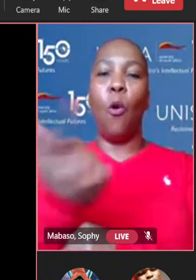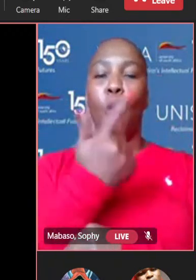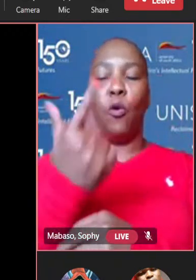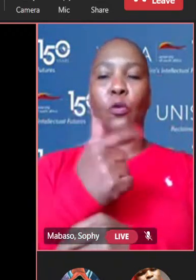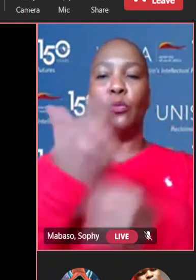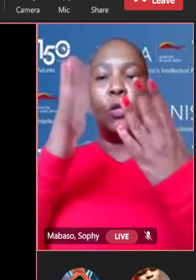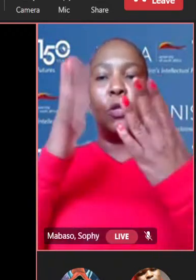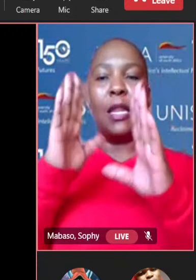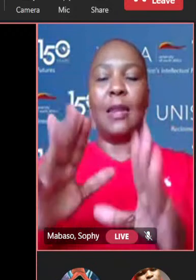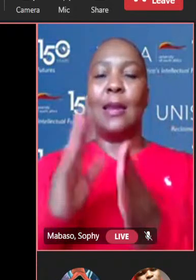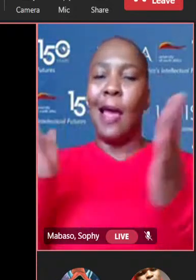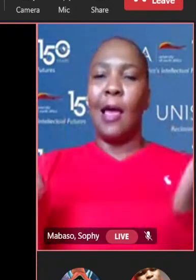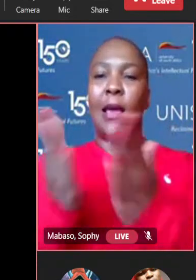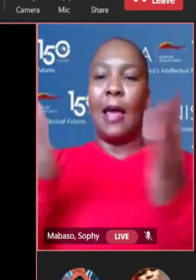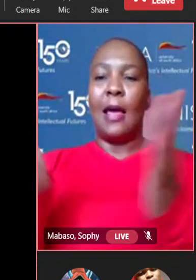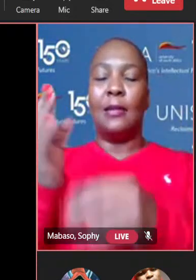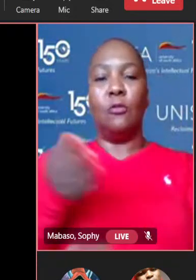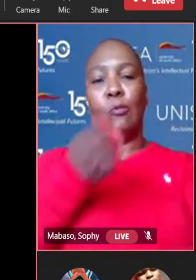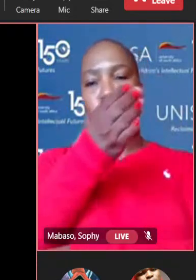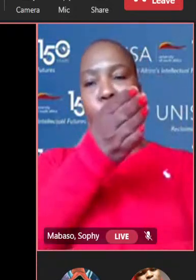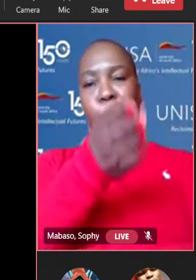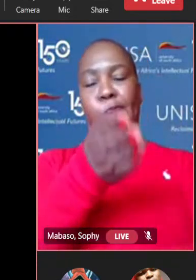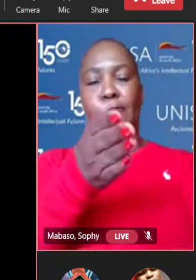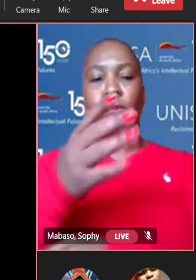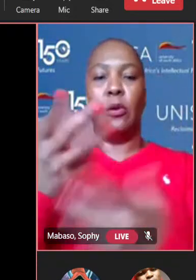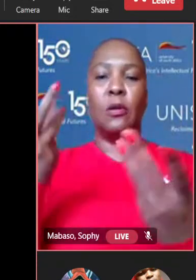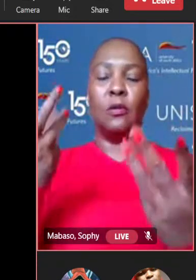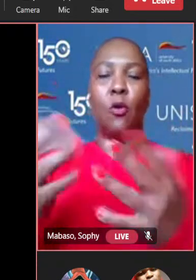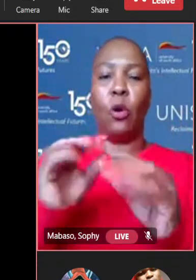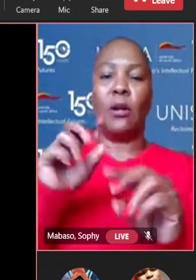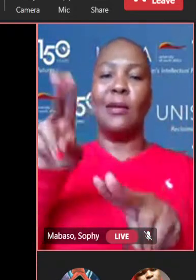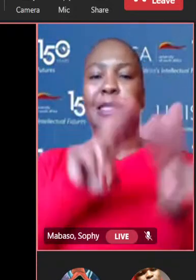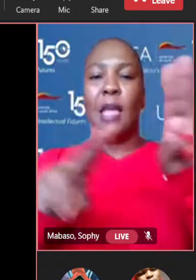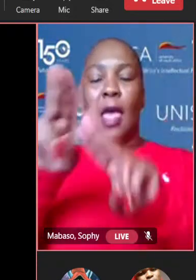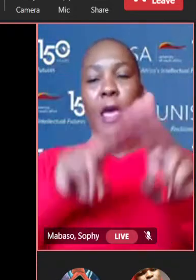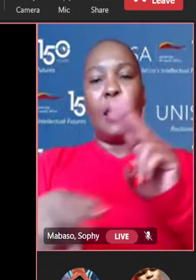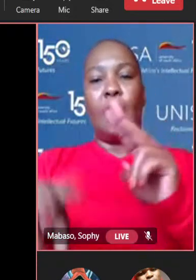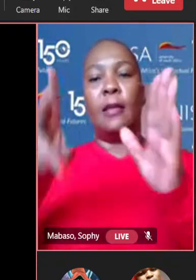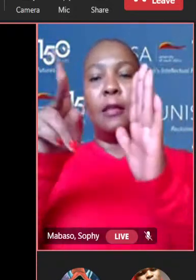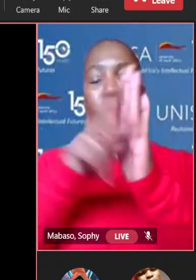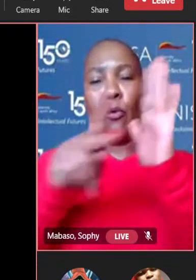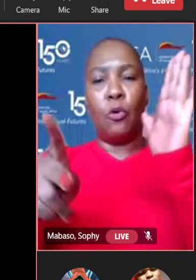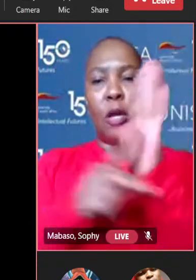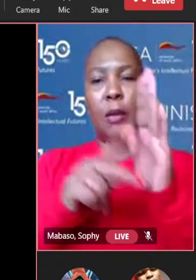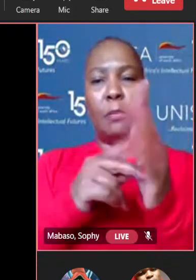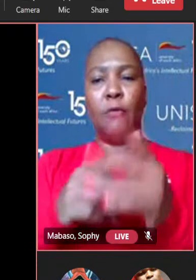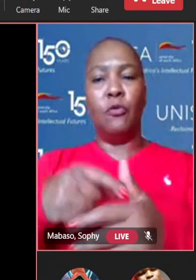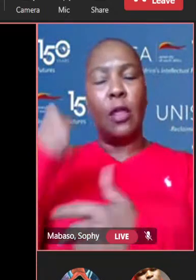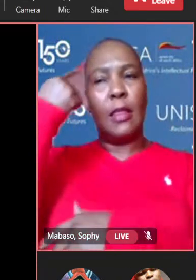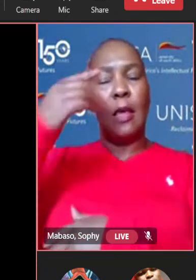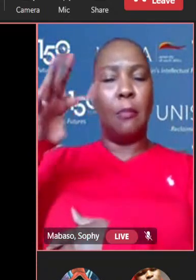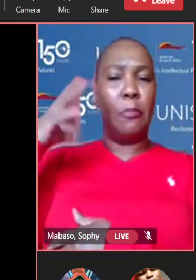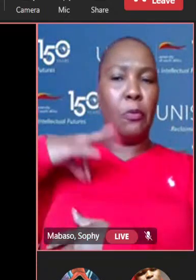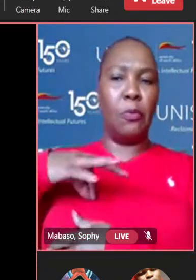encouraged to attend the sessions or check the programs. If you think you will not benefit, don't attend, but do not